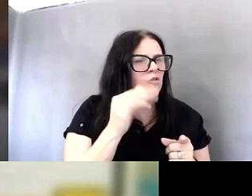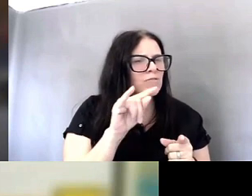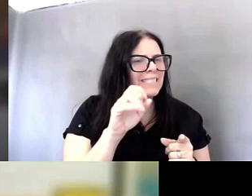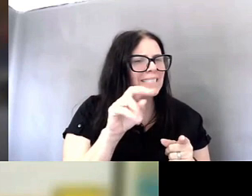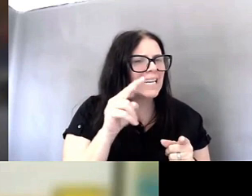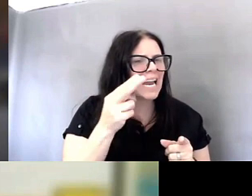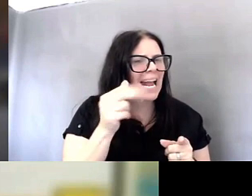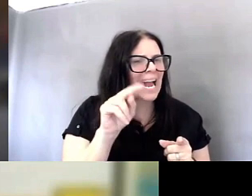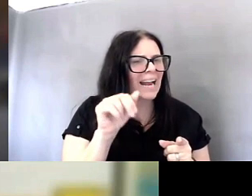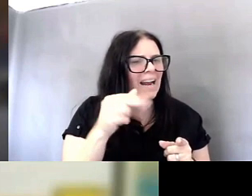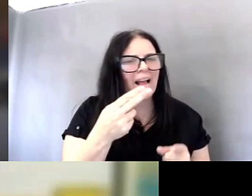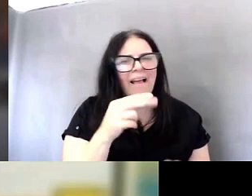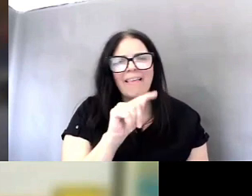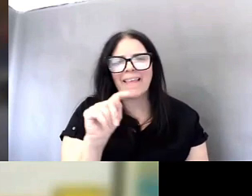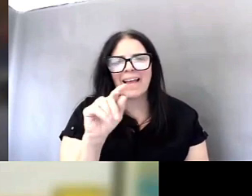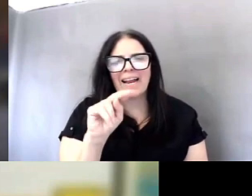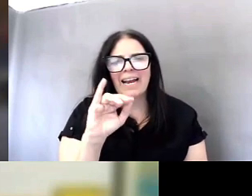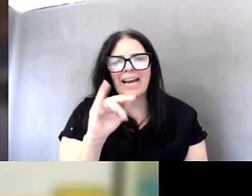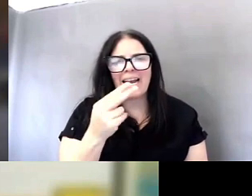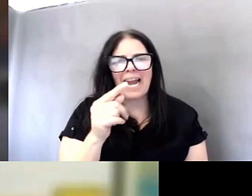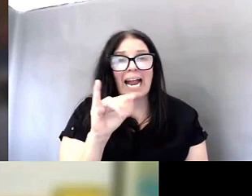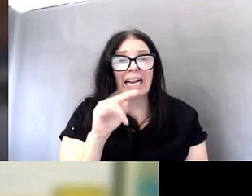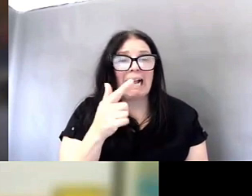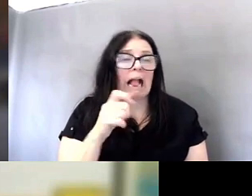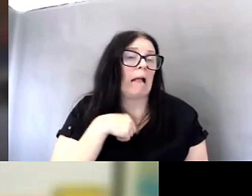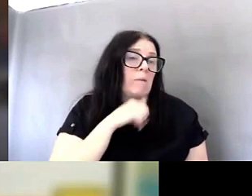The Nightingale. I don't know the plot, but